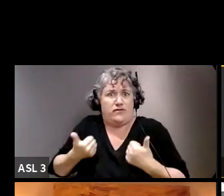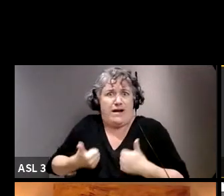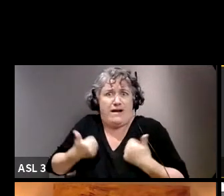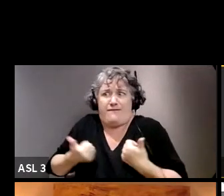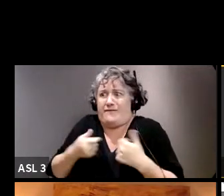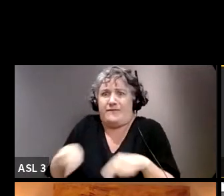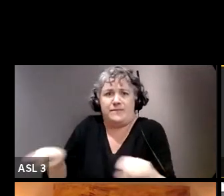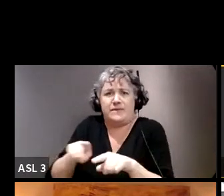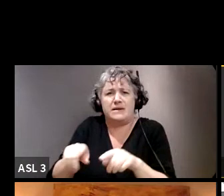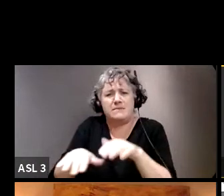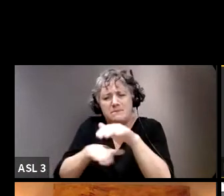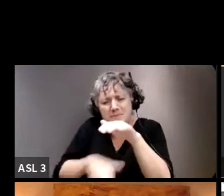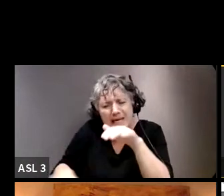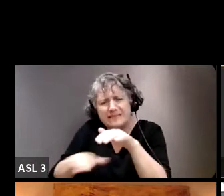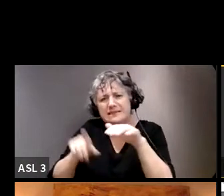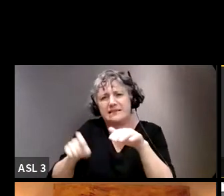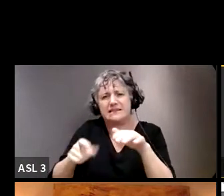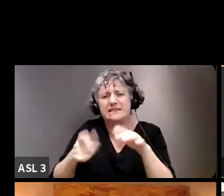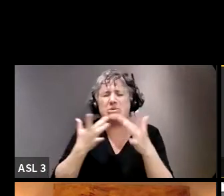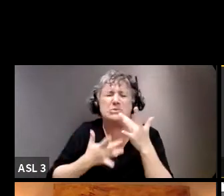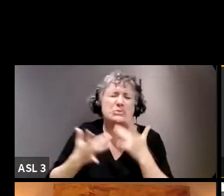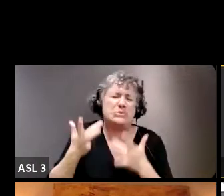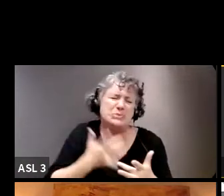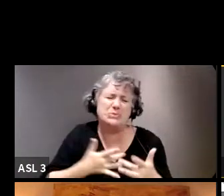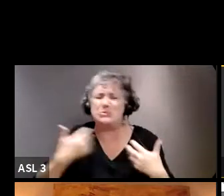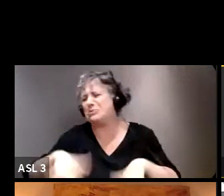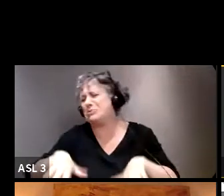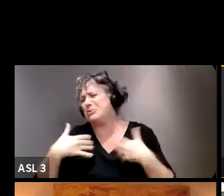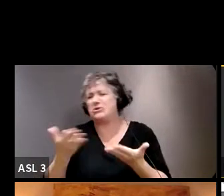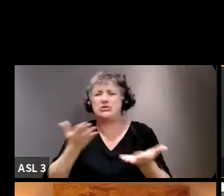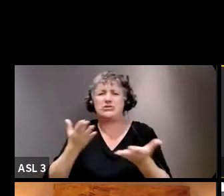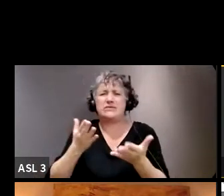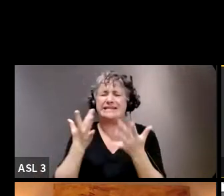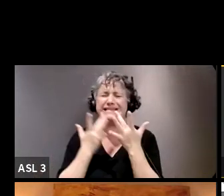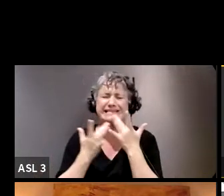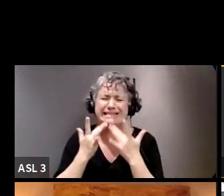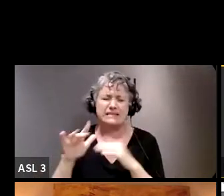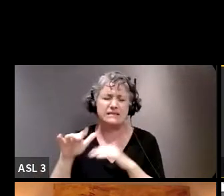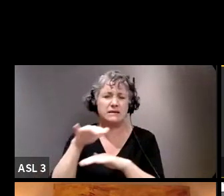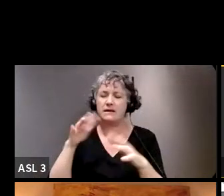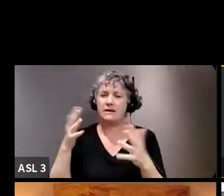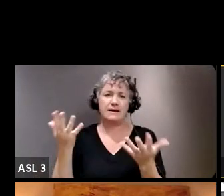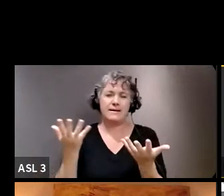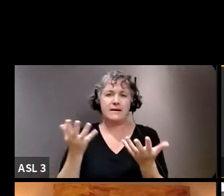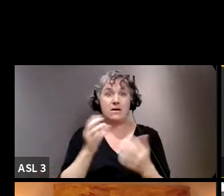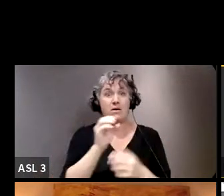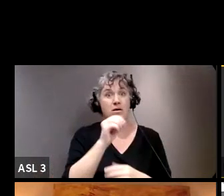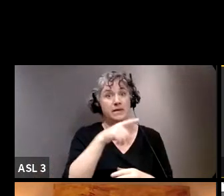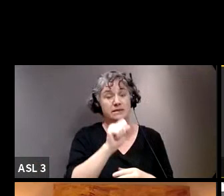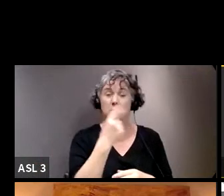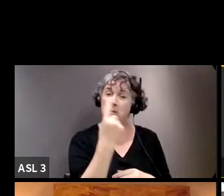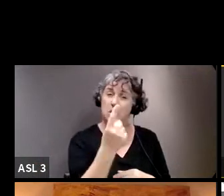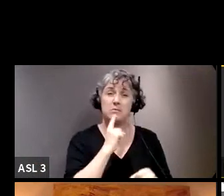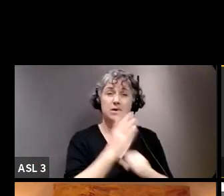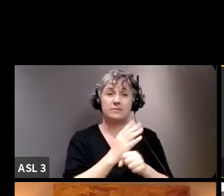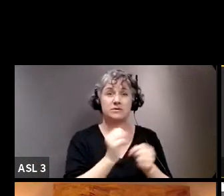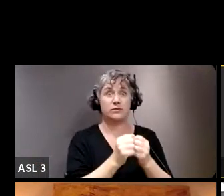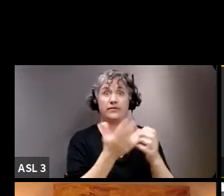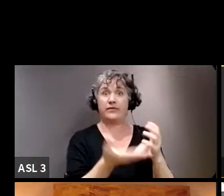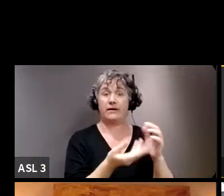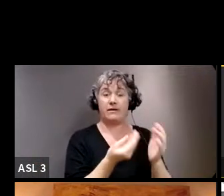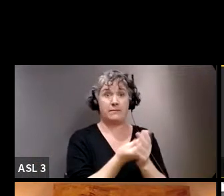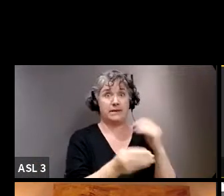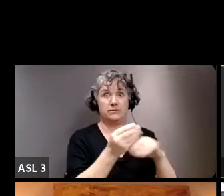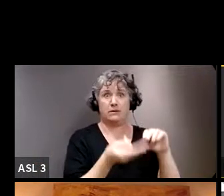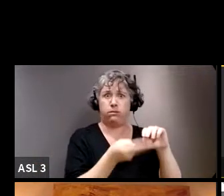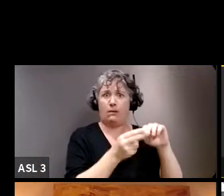basic needs by services that are stretched beyond their means the only thing that ops is promising with their ever ballooning budget is greater